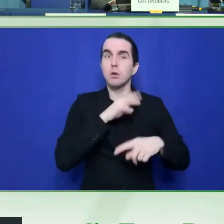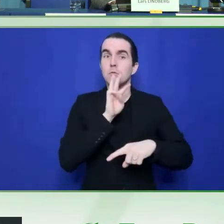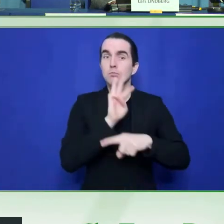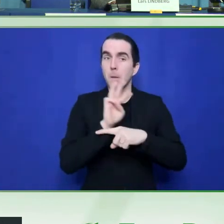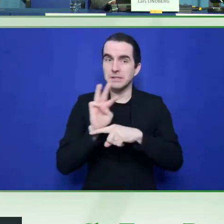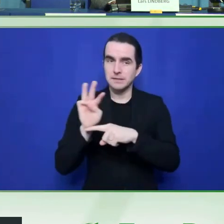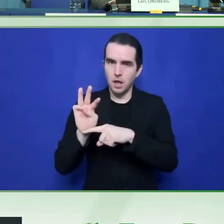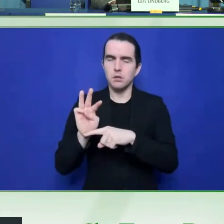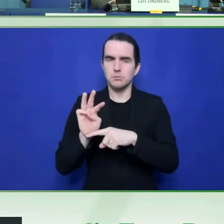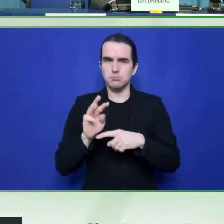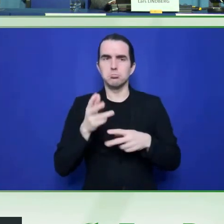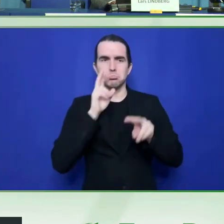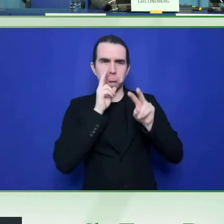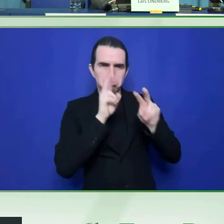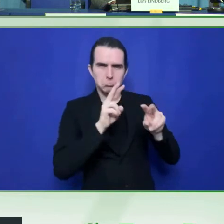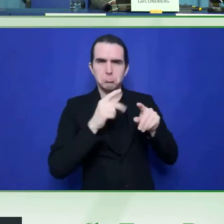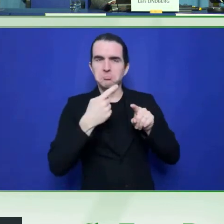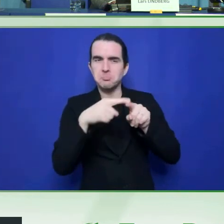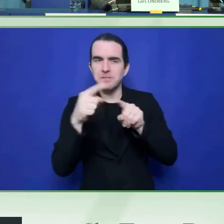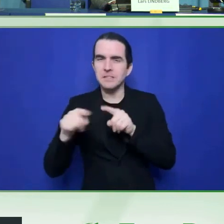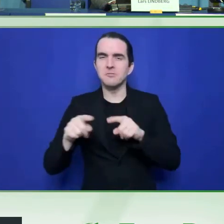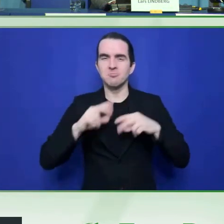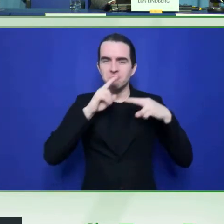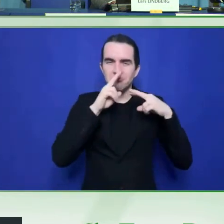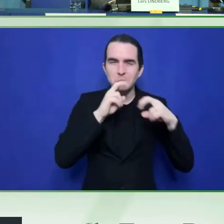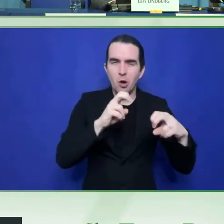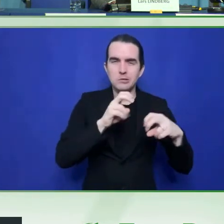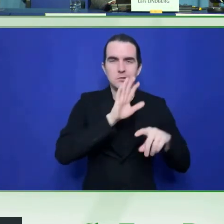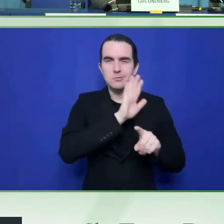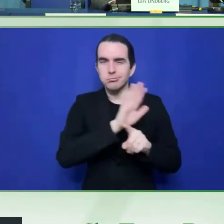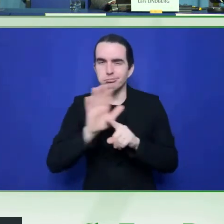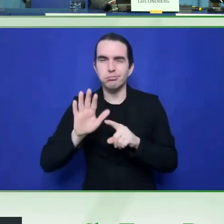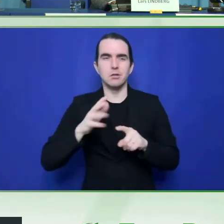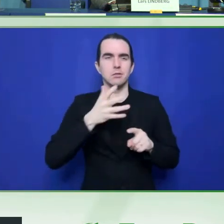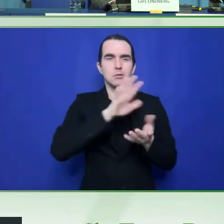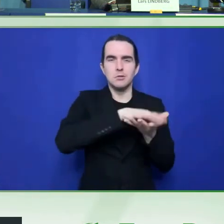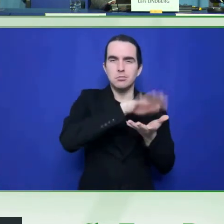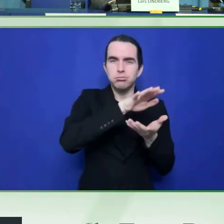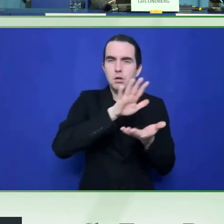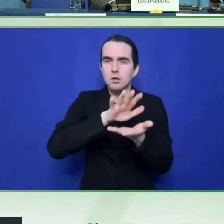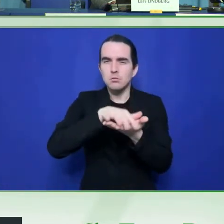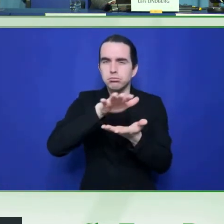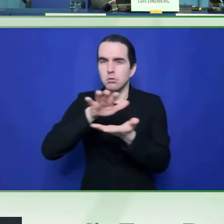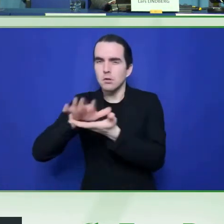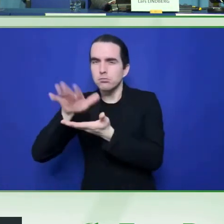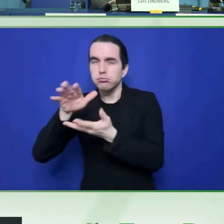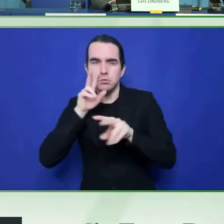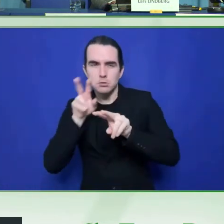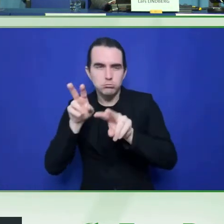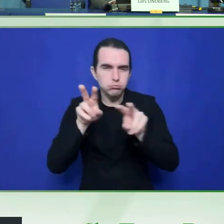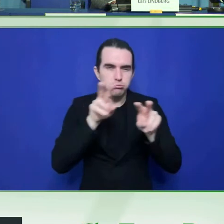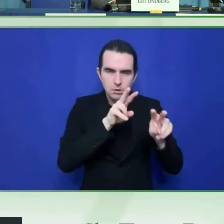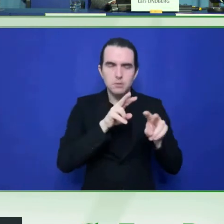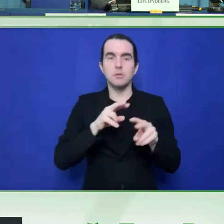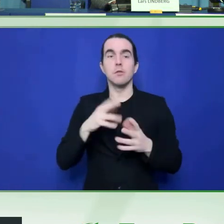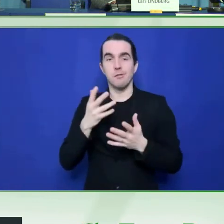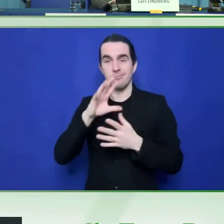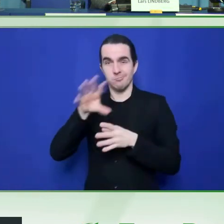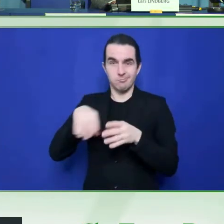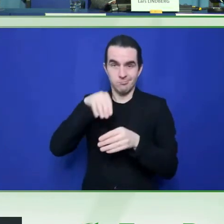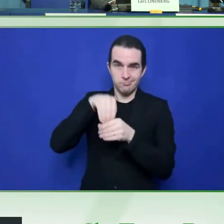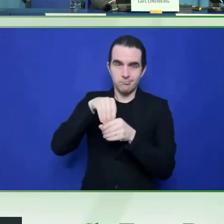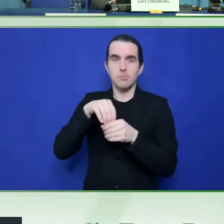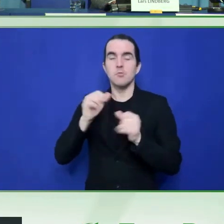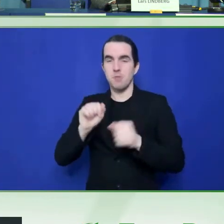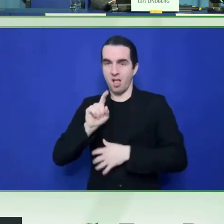and there also contain different strategies and in-depth information on